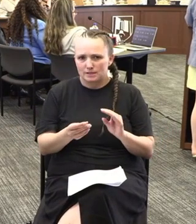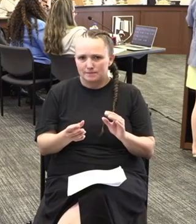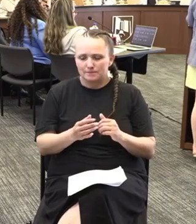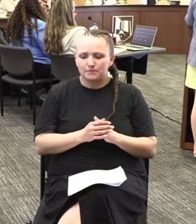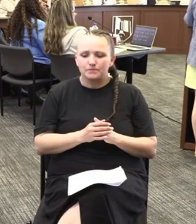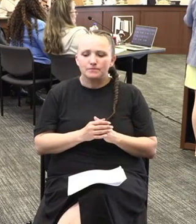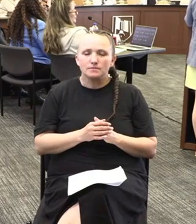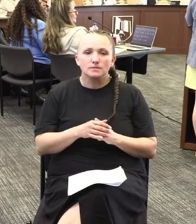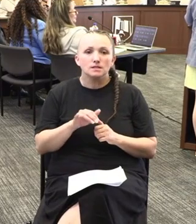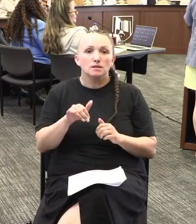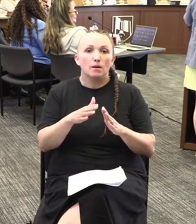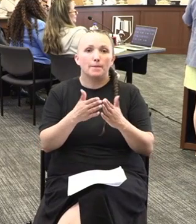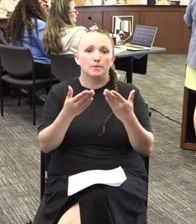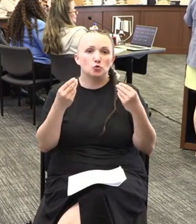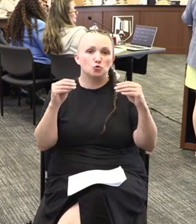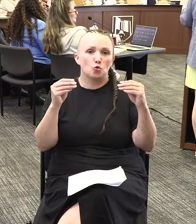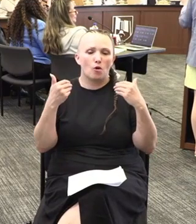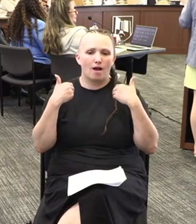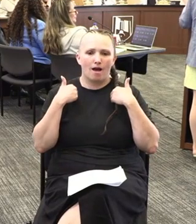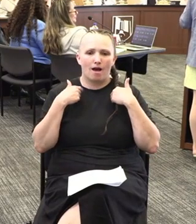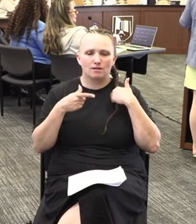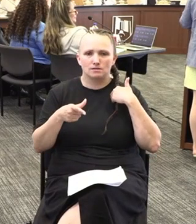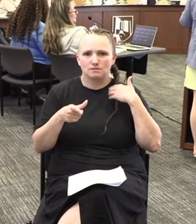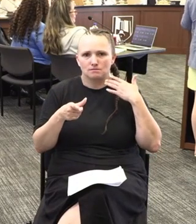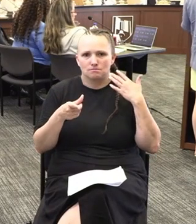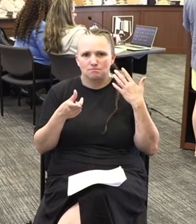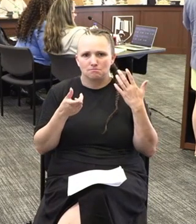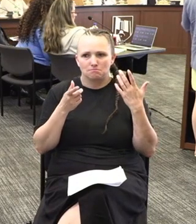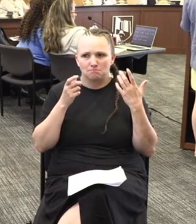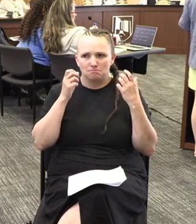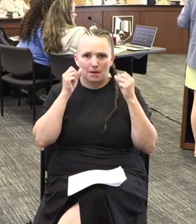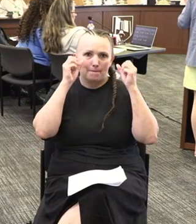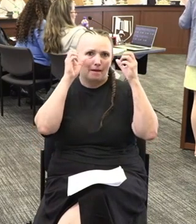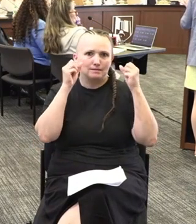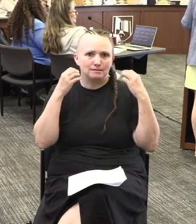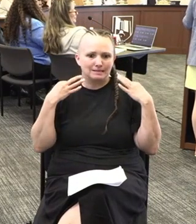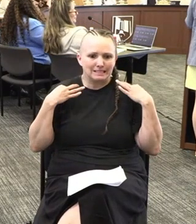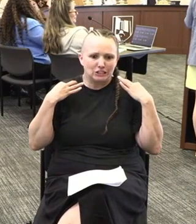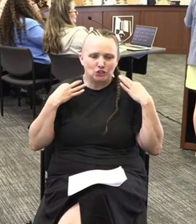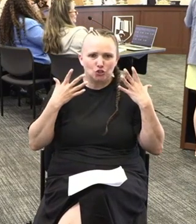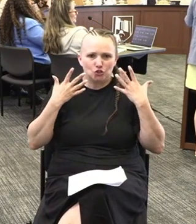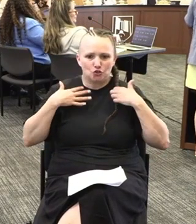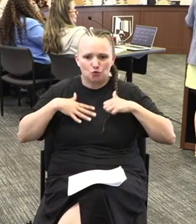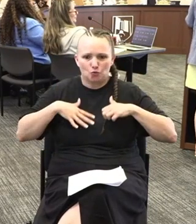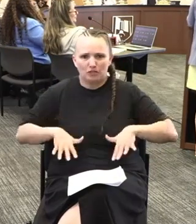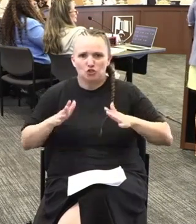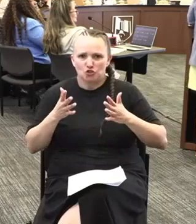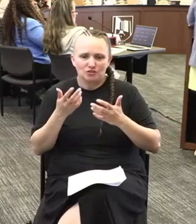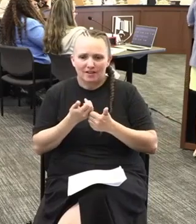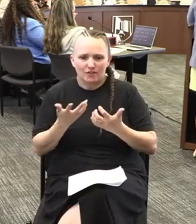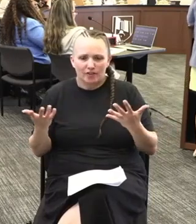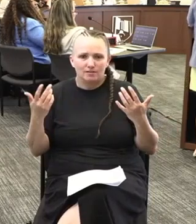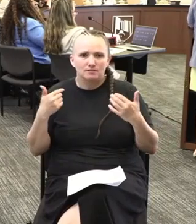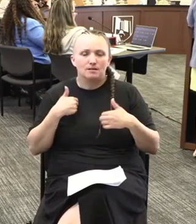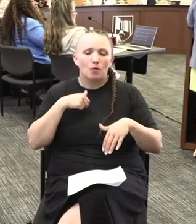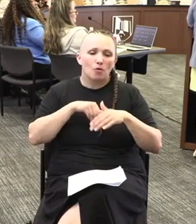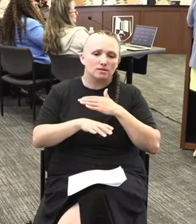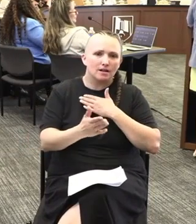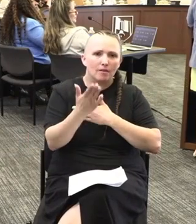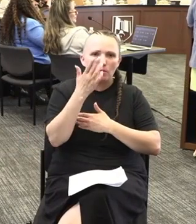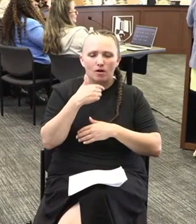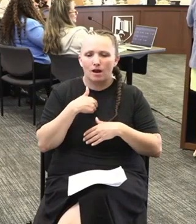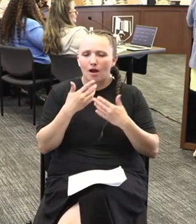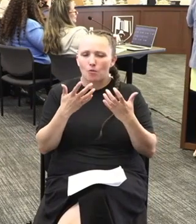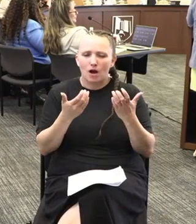The bookstore has amazing t-shirts, sweatshirts, all the things down there. Walked in the morning, I knew I wanted